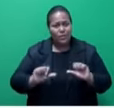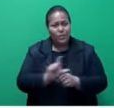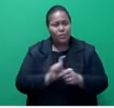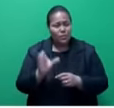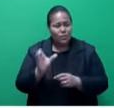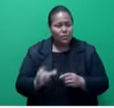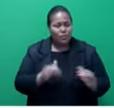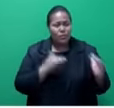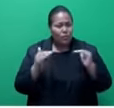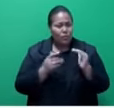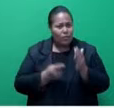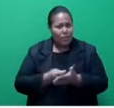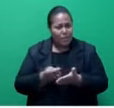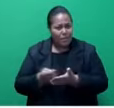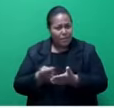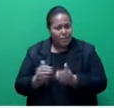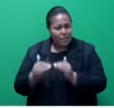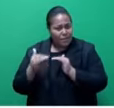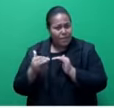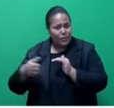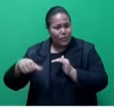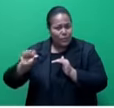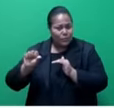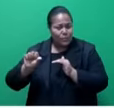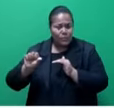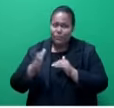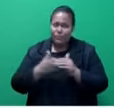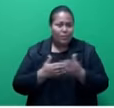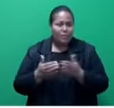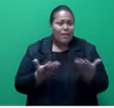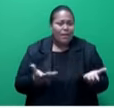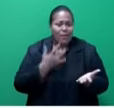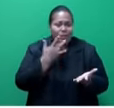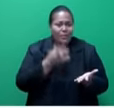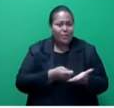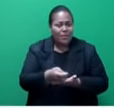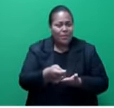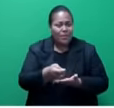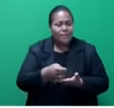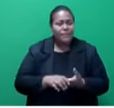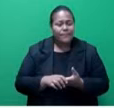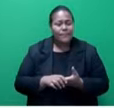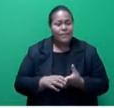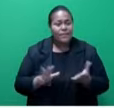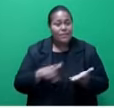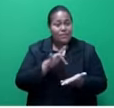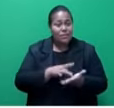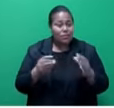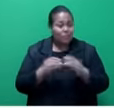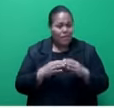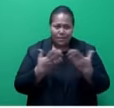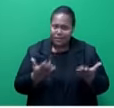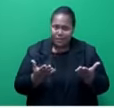fair treatment of payment instruments users, regardless of the nature of payment. Mr. Speaker, sir, the central banks have started to generally refer